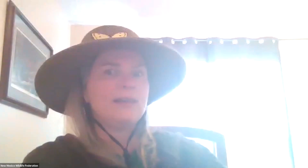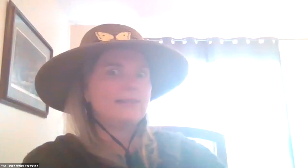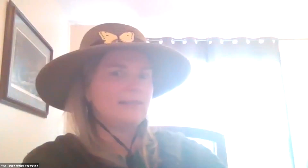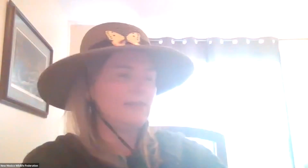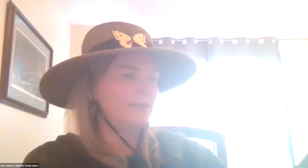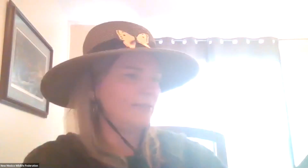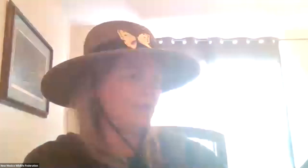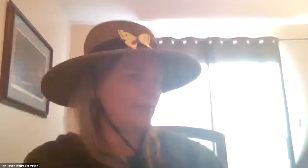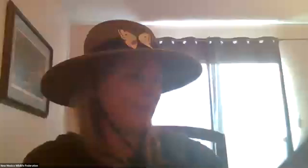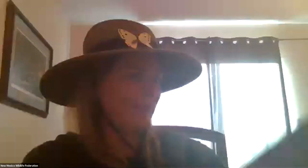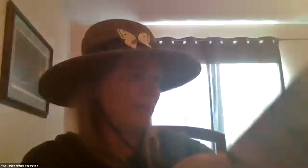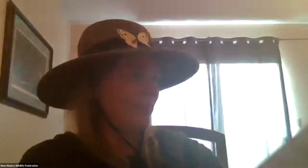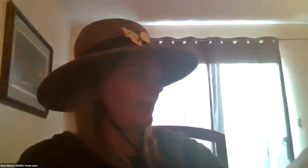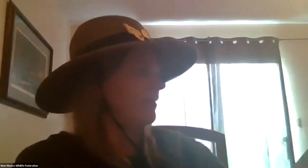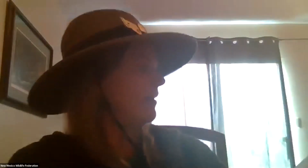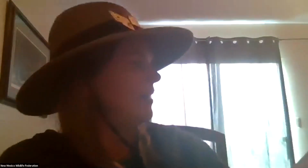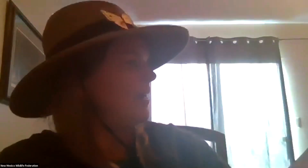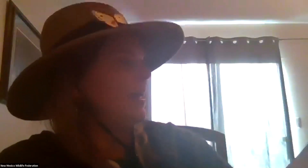those signs.